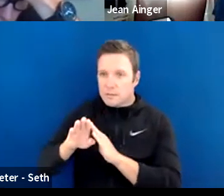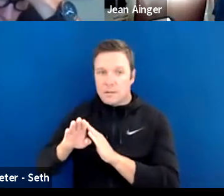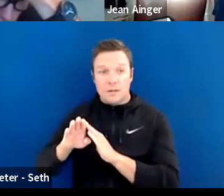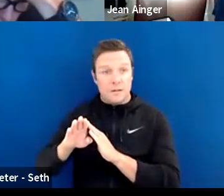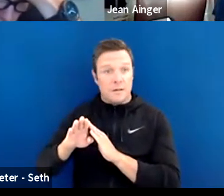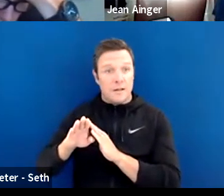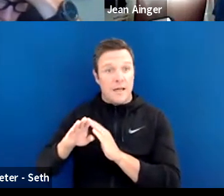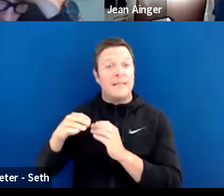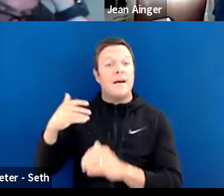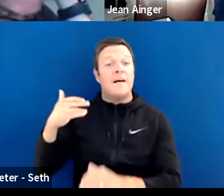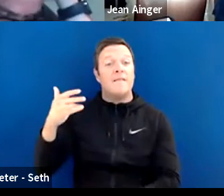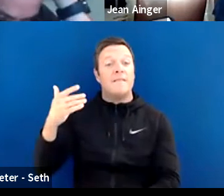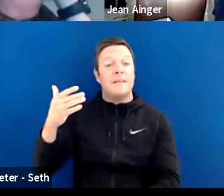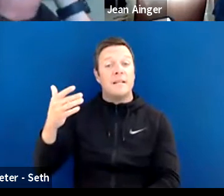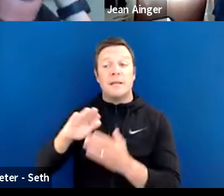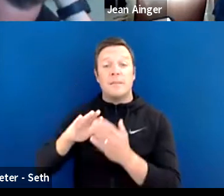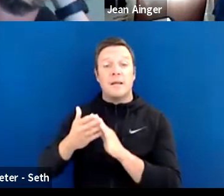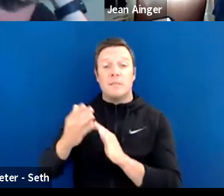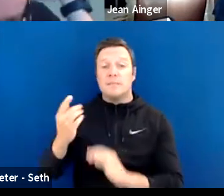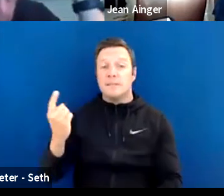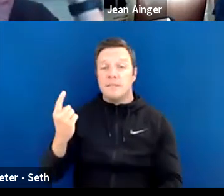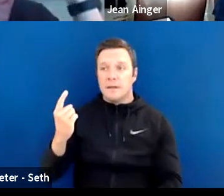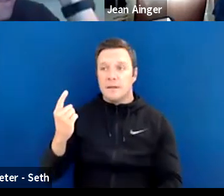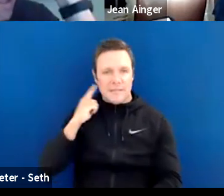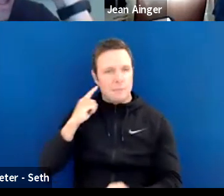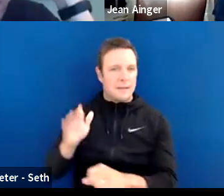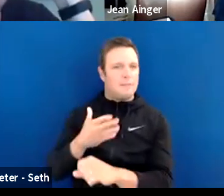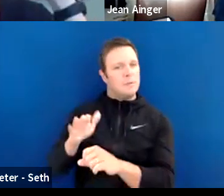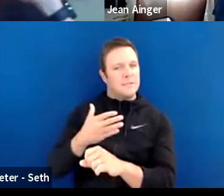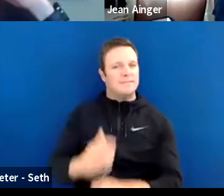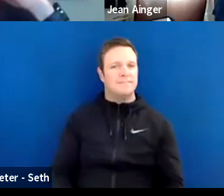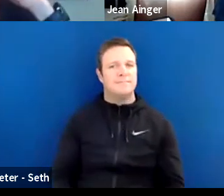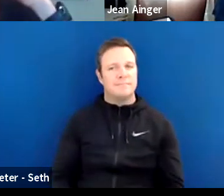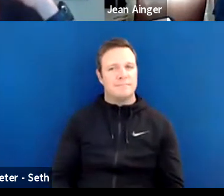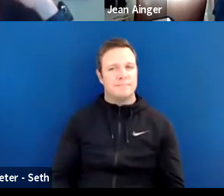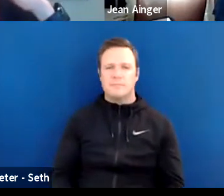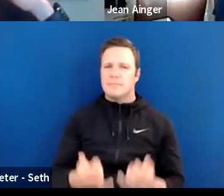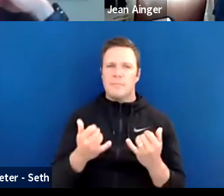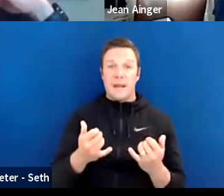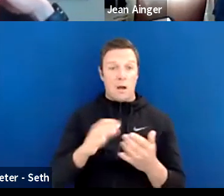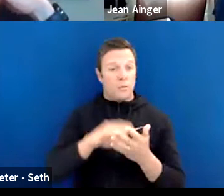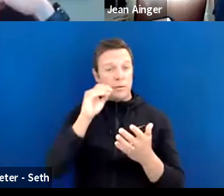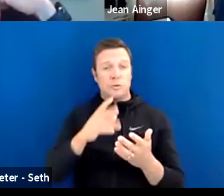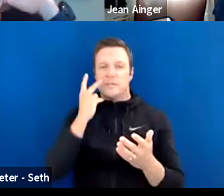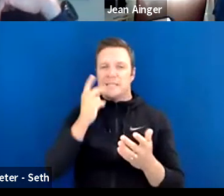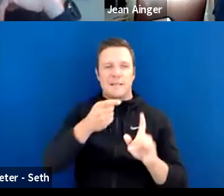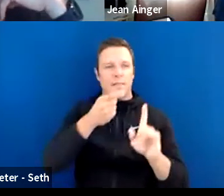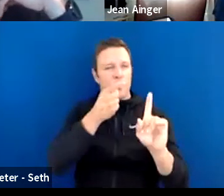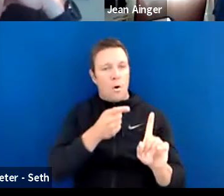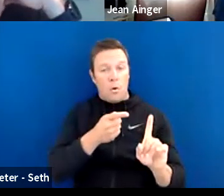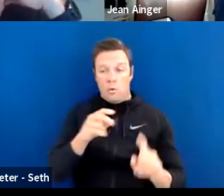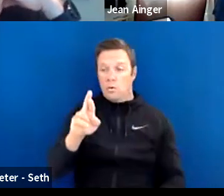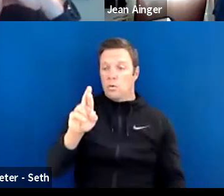it eventually becomes something musical. But here the students can see the goal right away because they could see Robert and